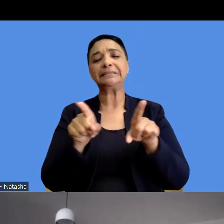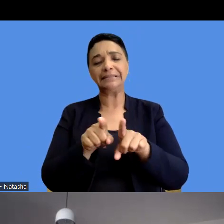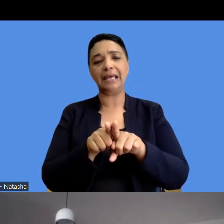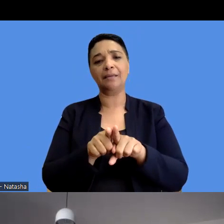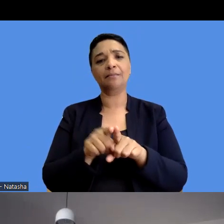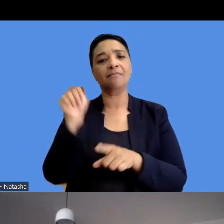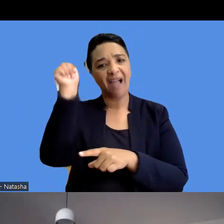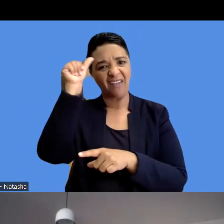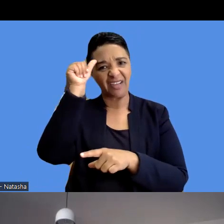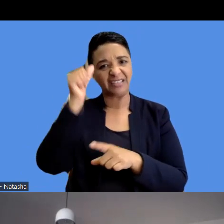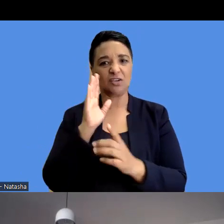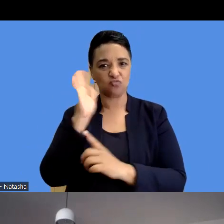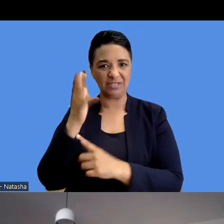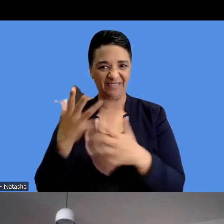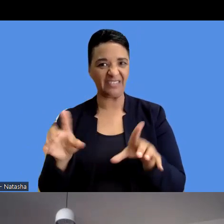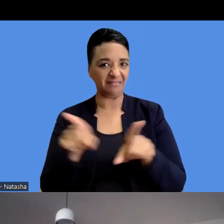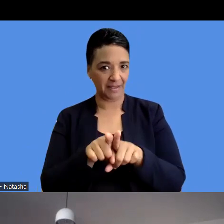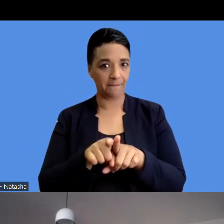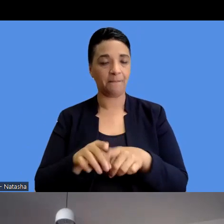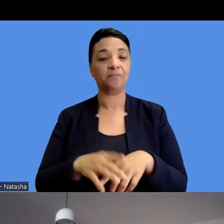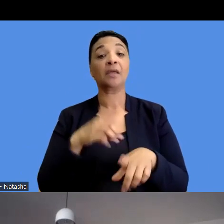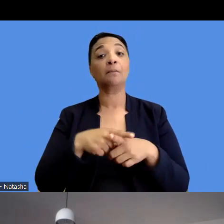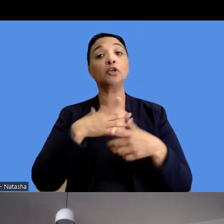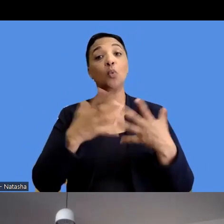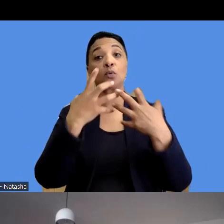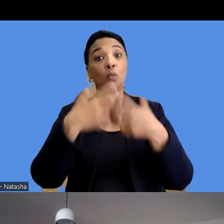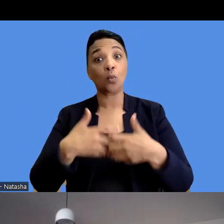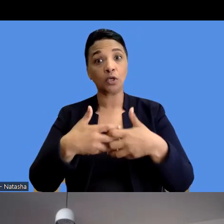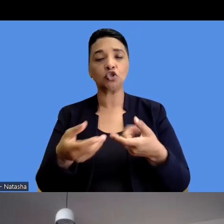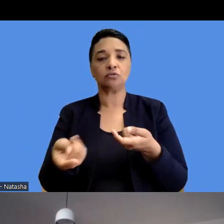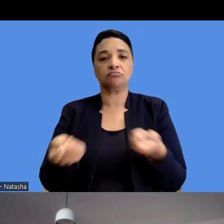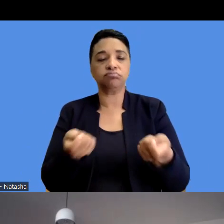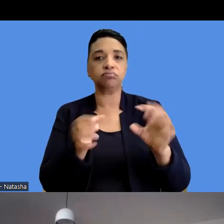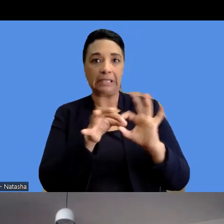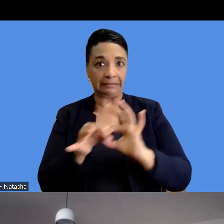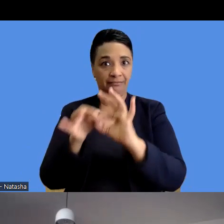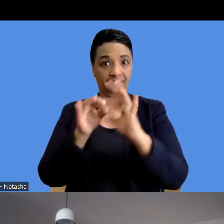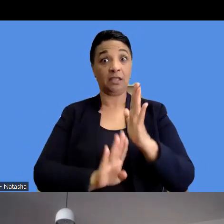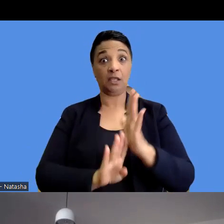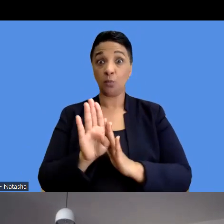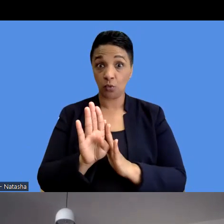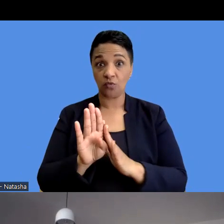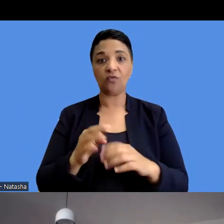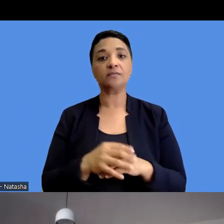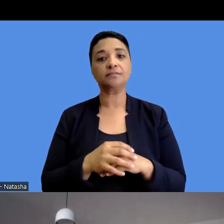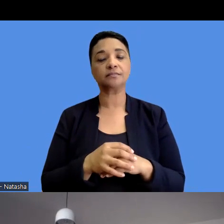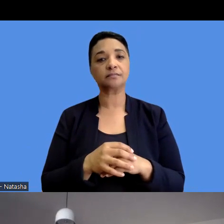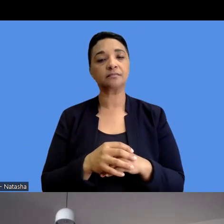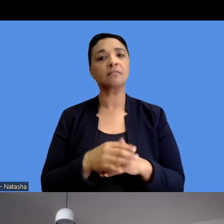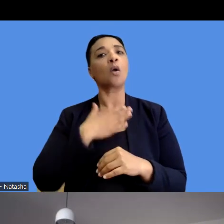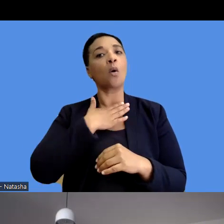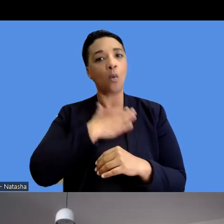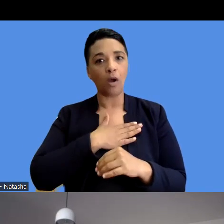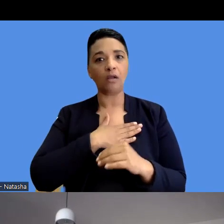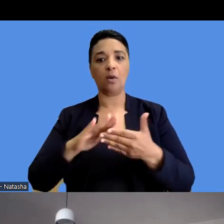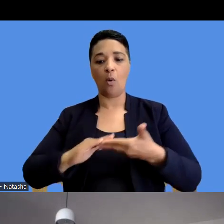from Afghanistan, and to improve the coordination overall, and to facilitate participation of organizations